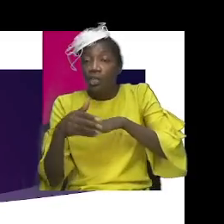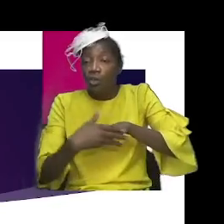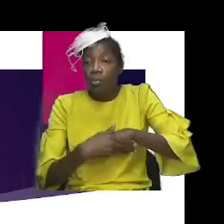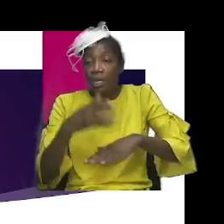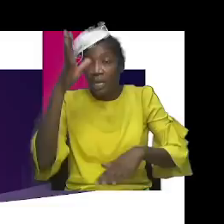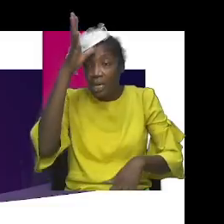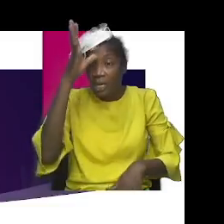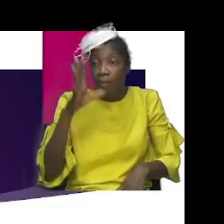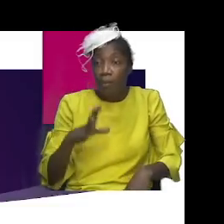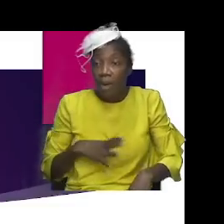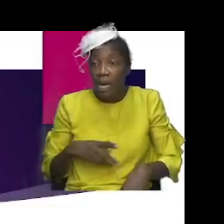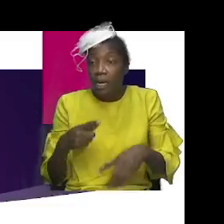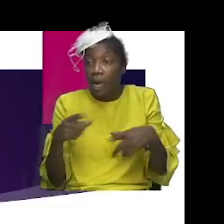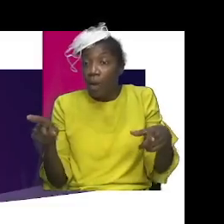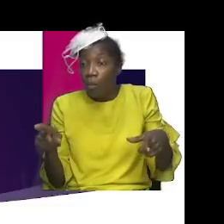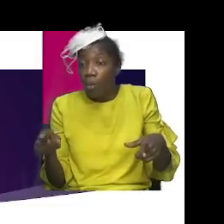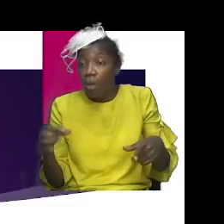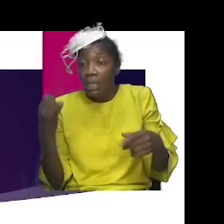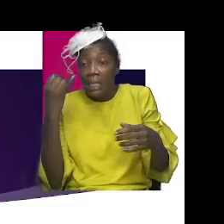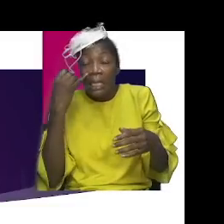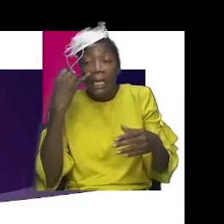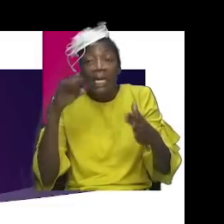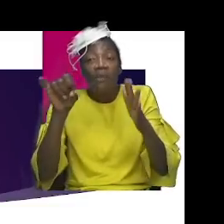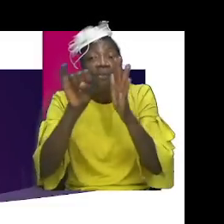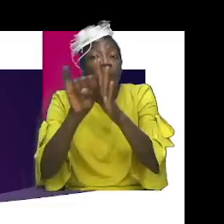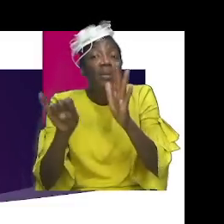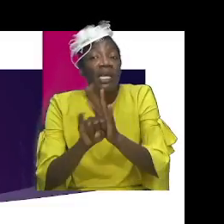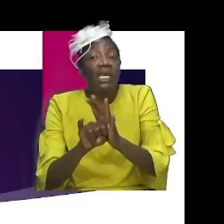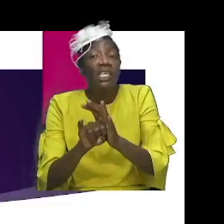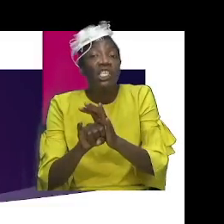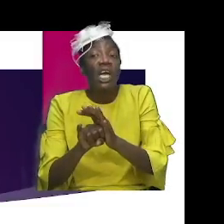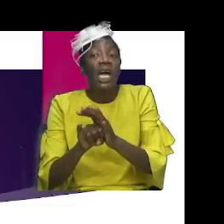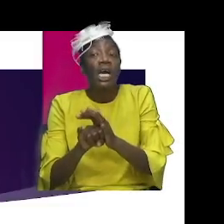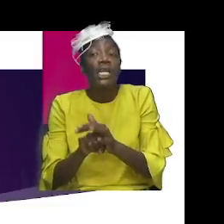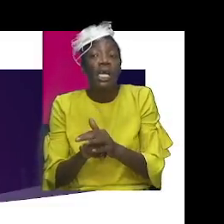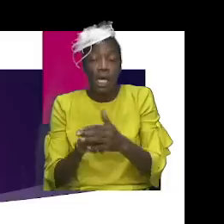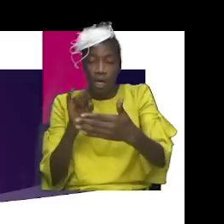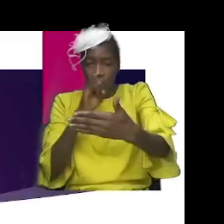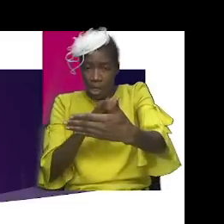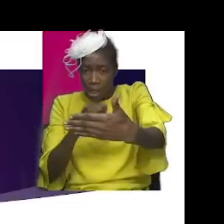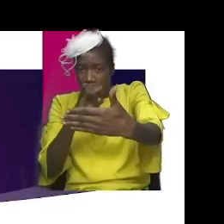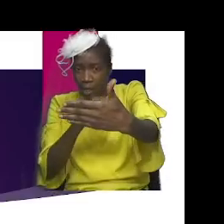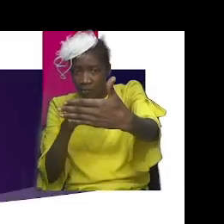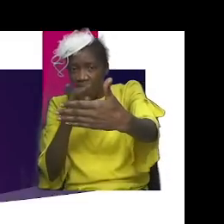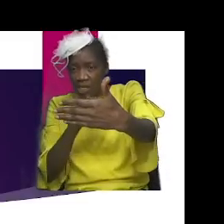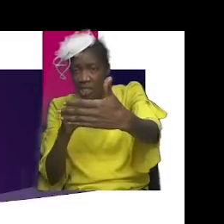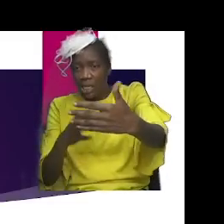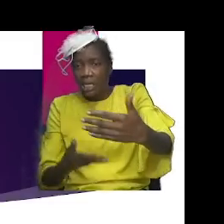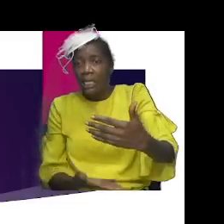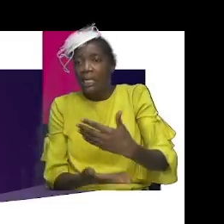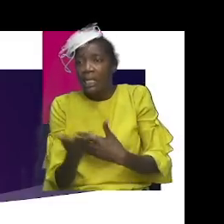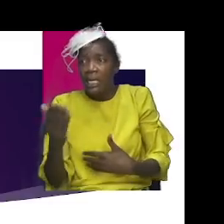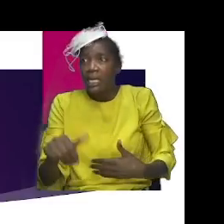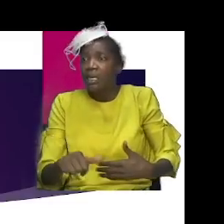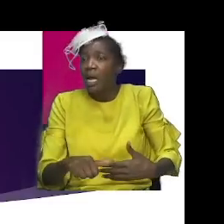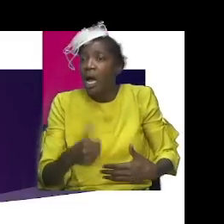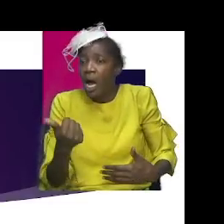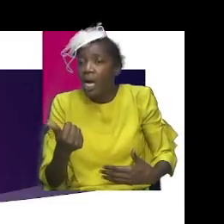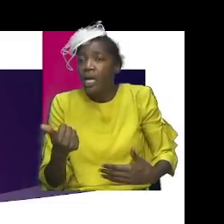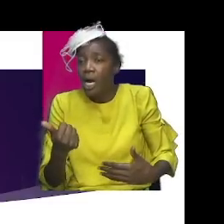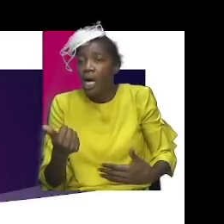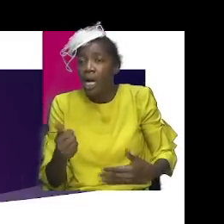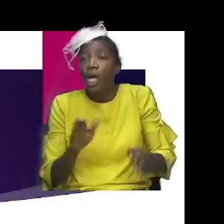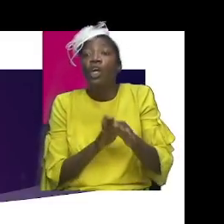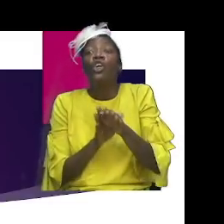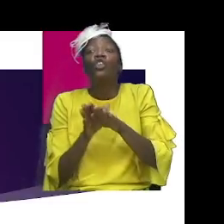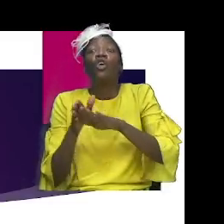the information coming out of the investigation is that there were other prominent Jamaicans that were